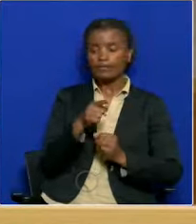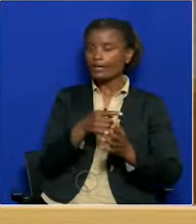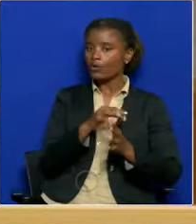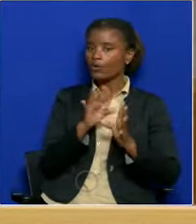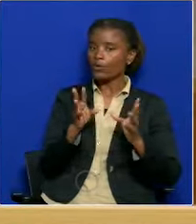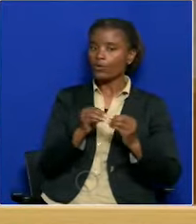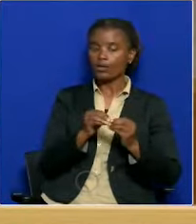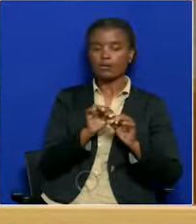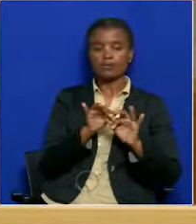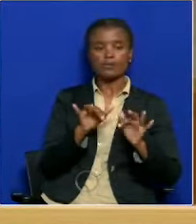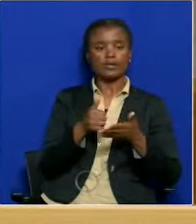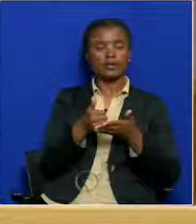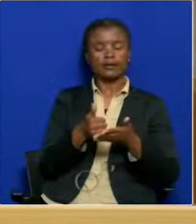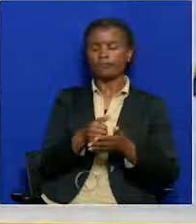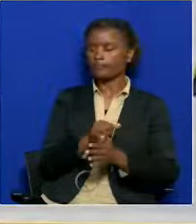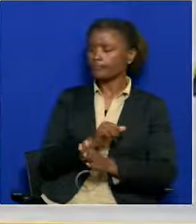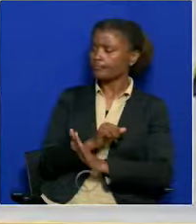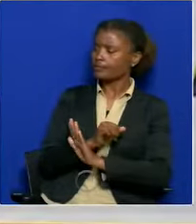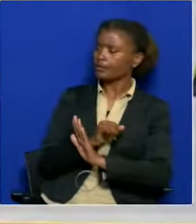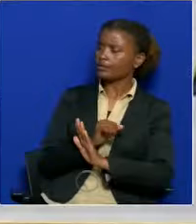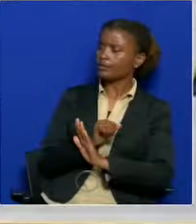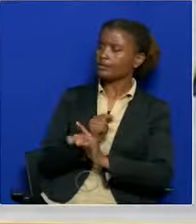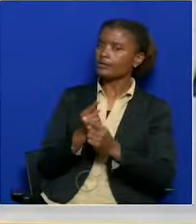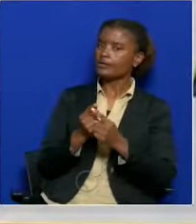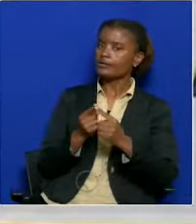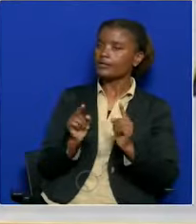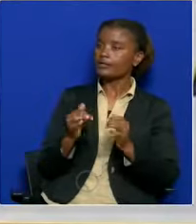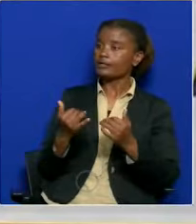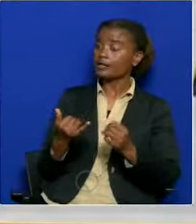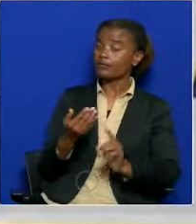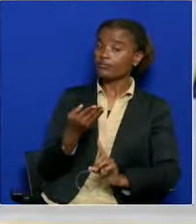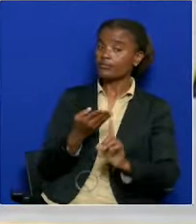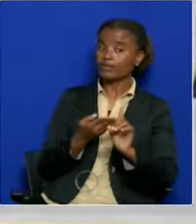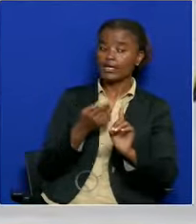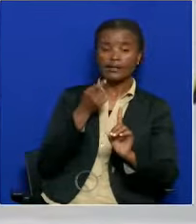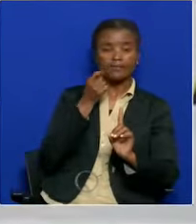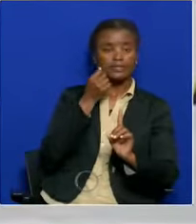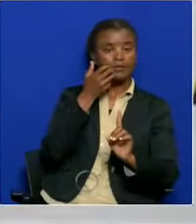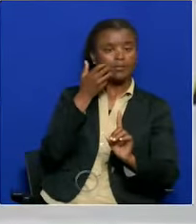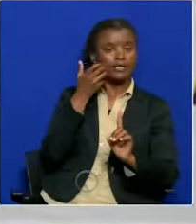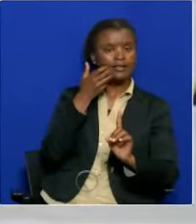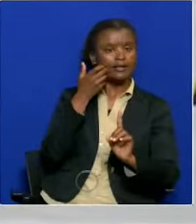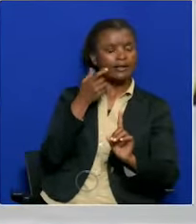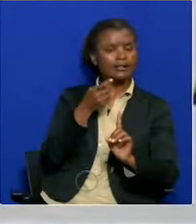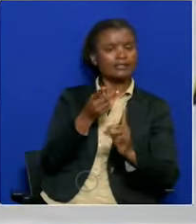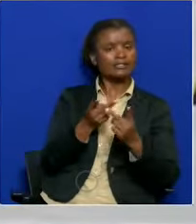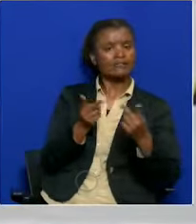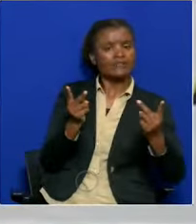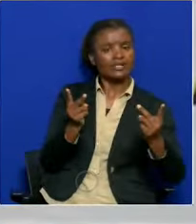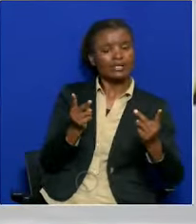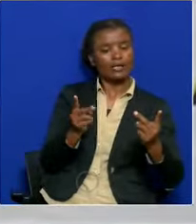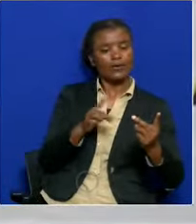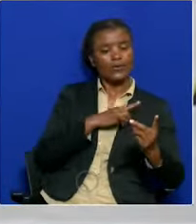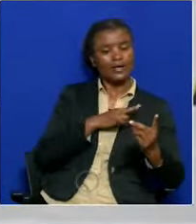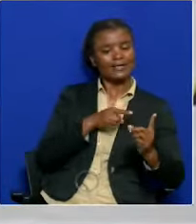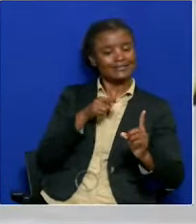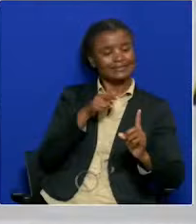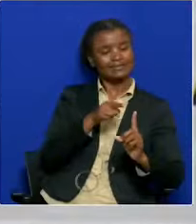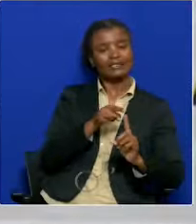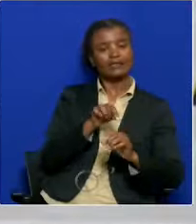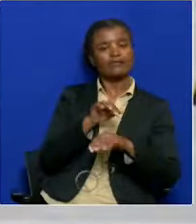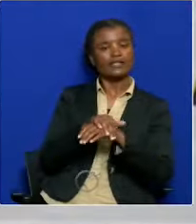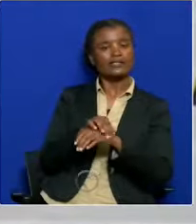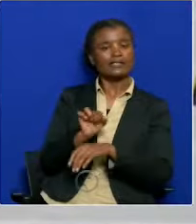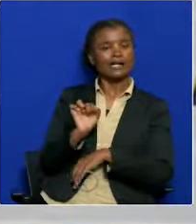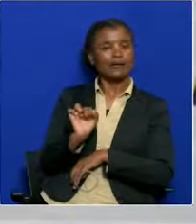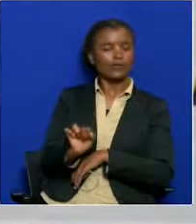But General, what distinguishes Mr. Matlala, and I think it's a topic on its own, is he's your friend. He's your friend, he's loaned you